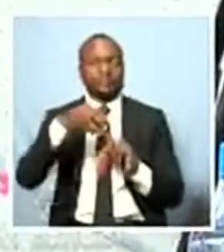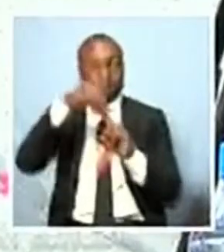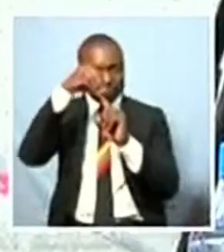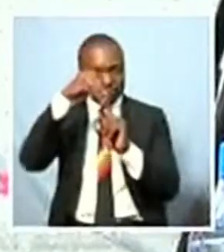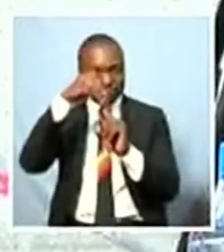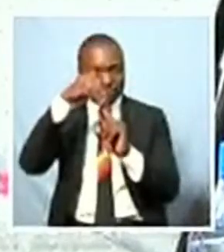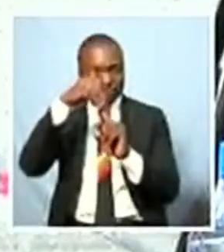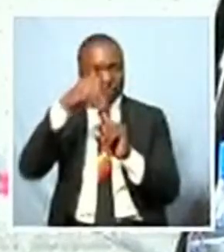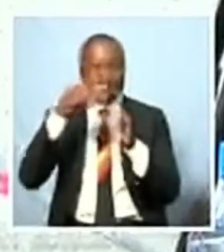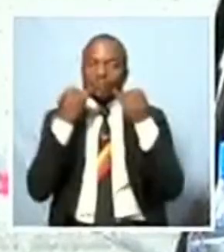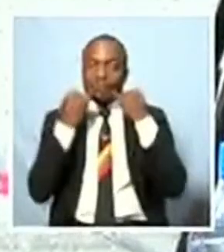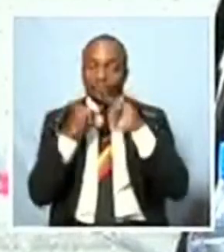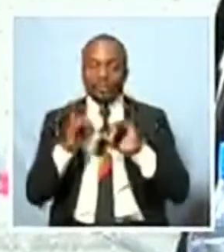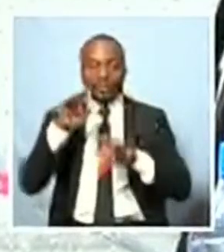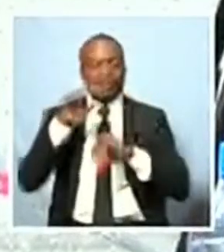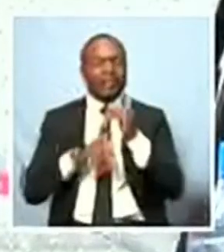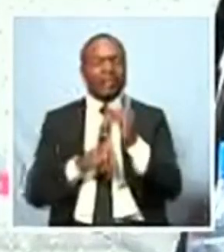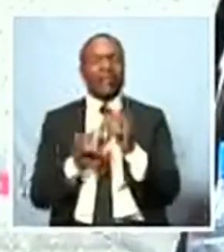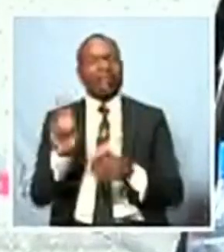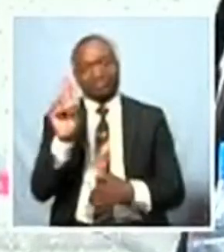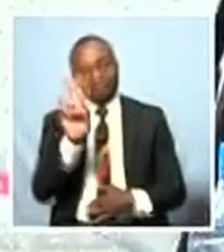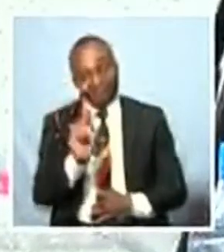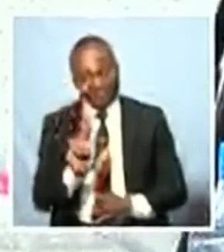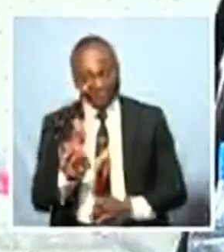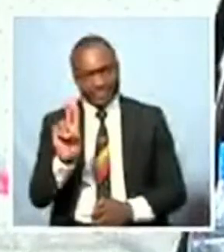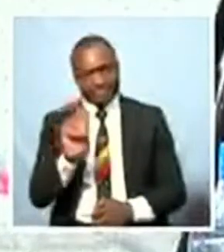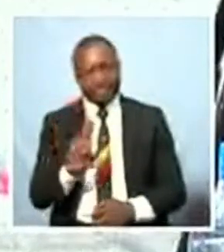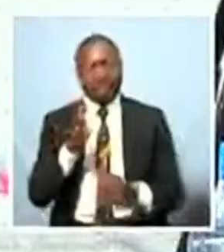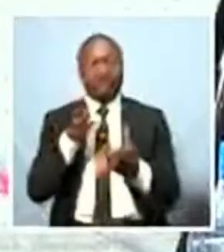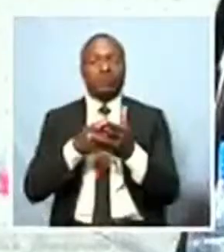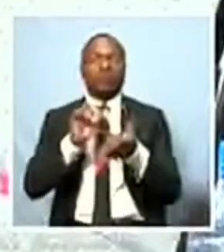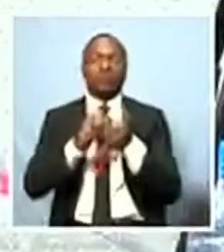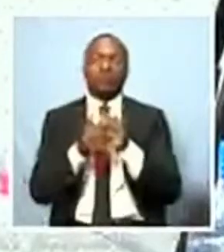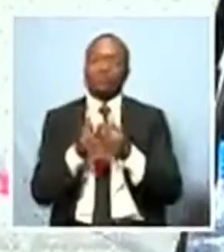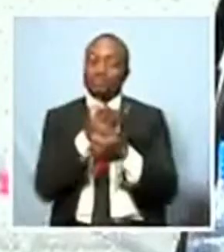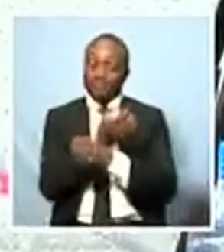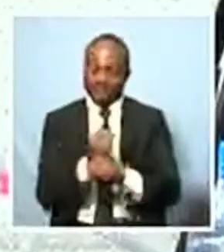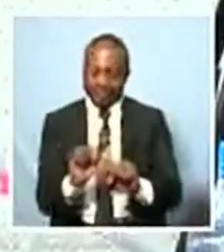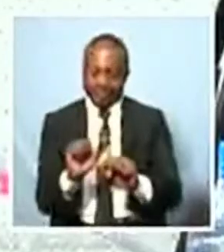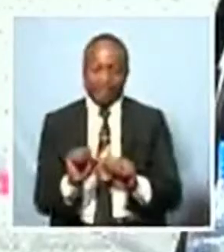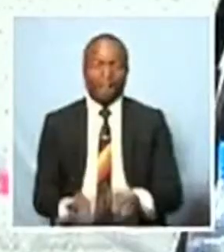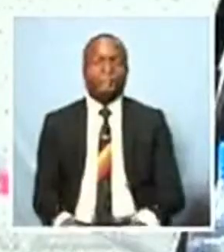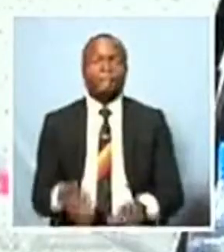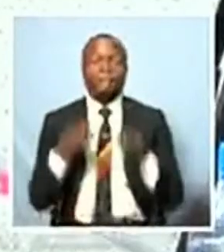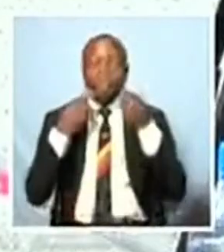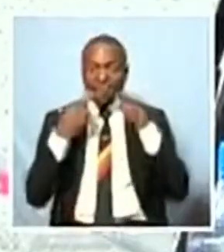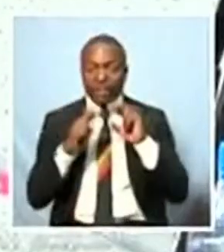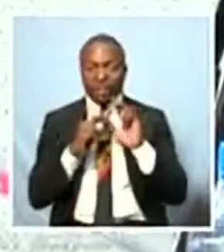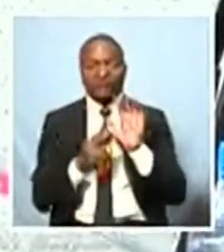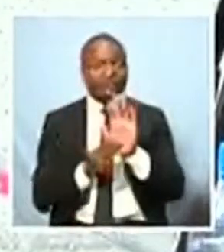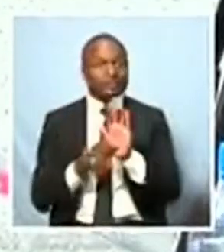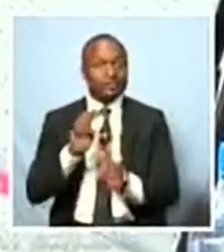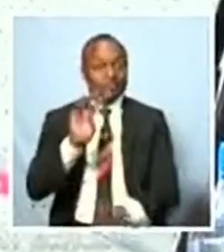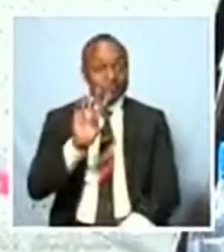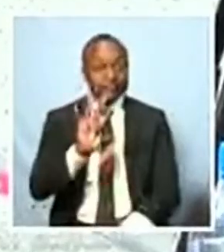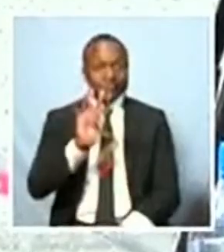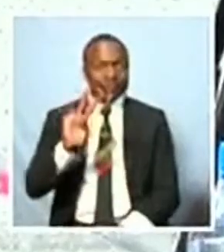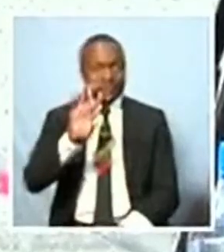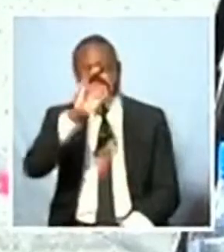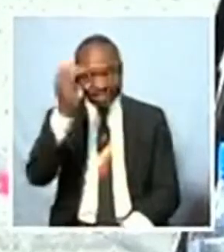measurement concepts than in applying arithmetic to problem solving. The results also show that